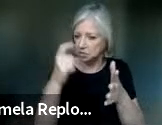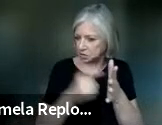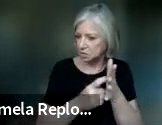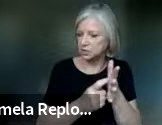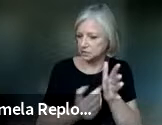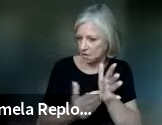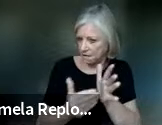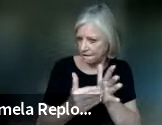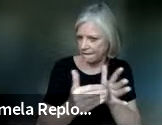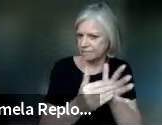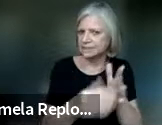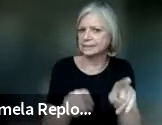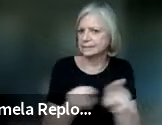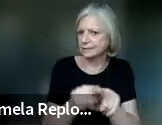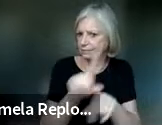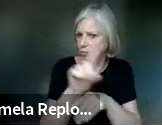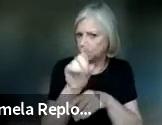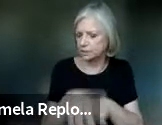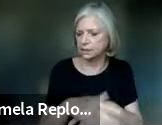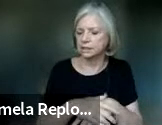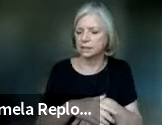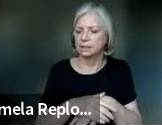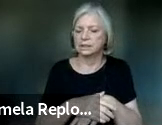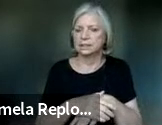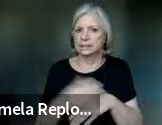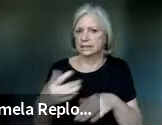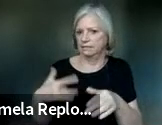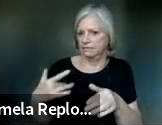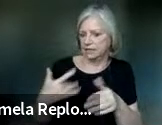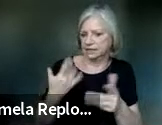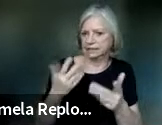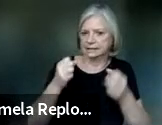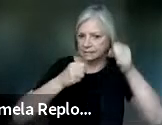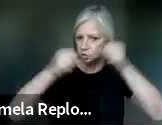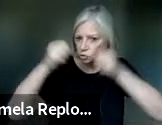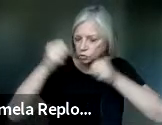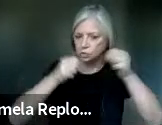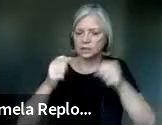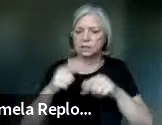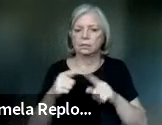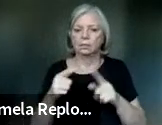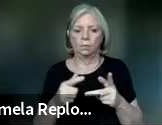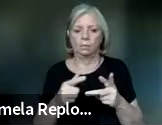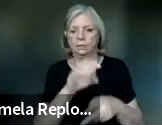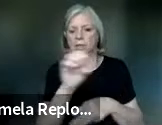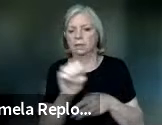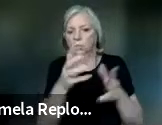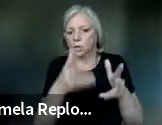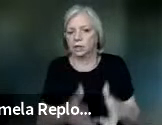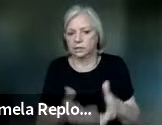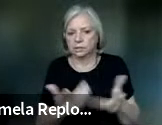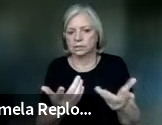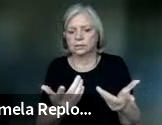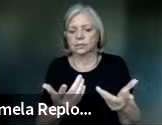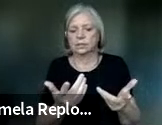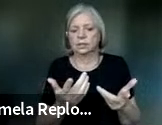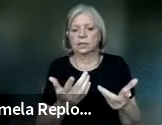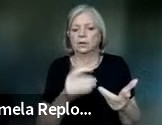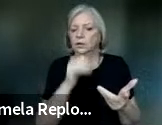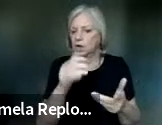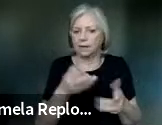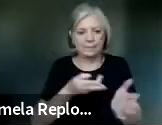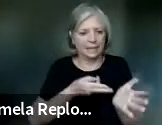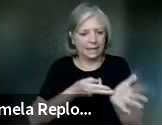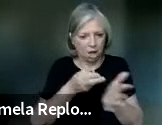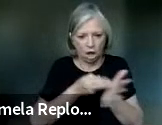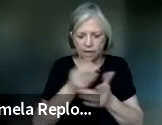to be about this notion of uncertainty, either employees not being willing to or not being forthcoming with their status, people being